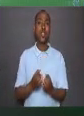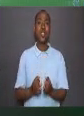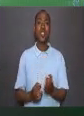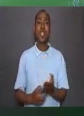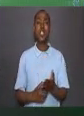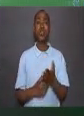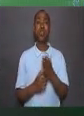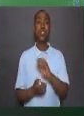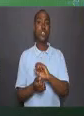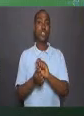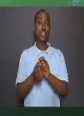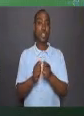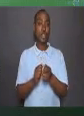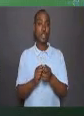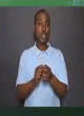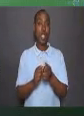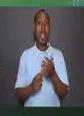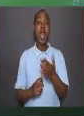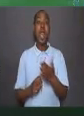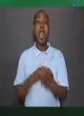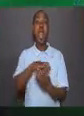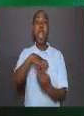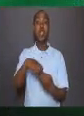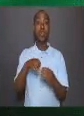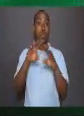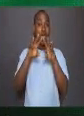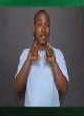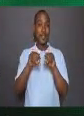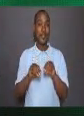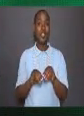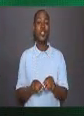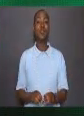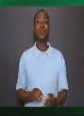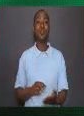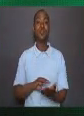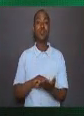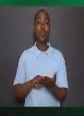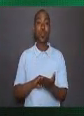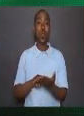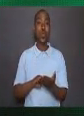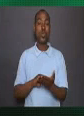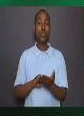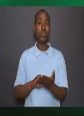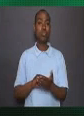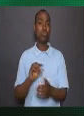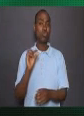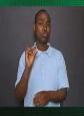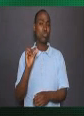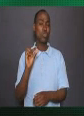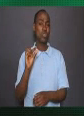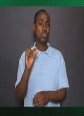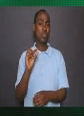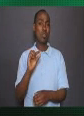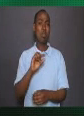the electron acceptor. The molecules of fuel that are